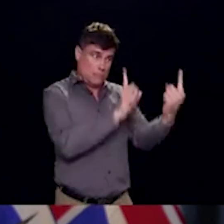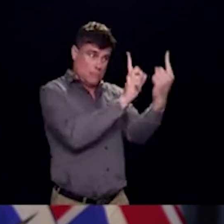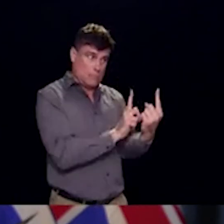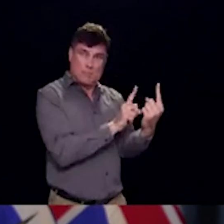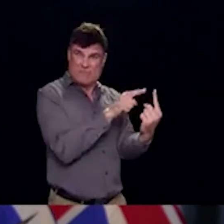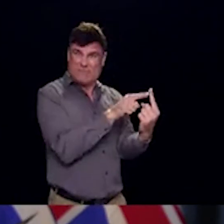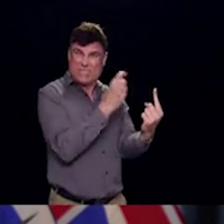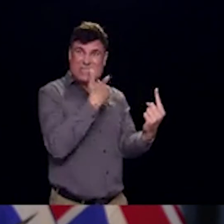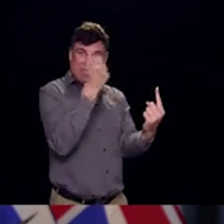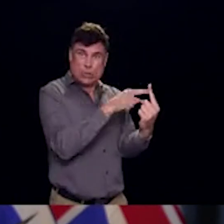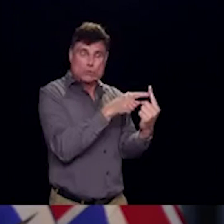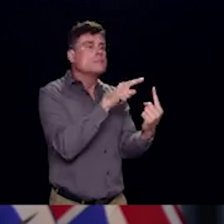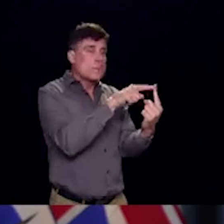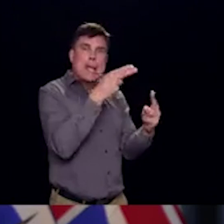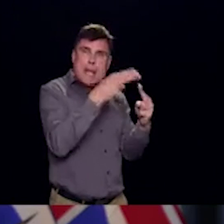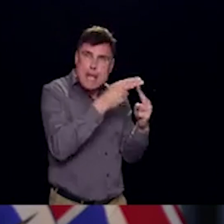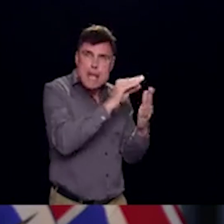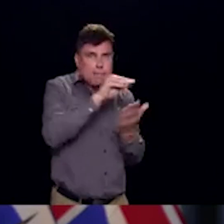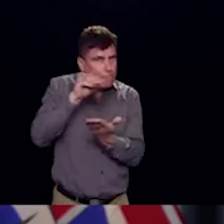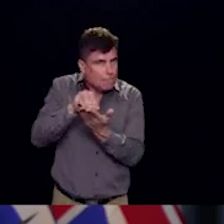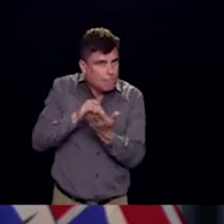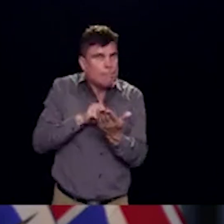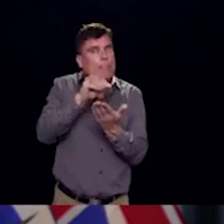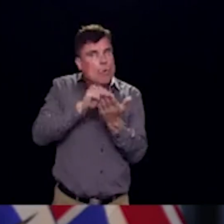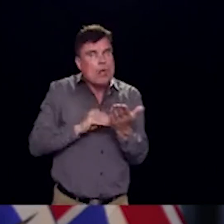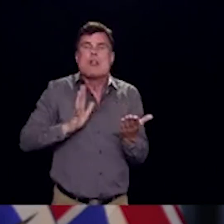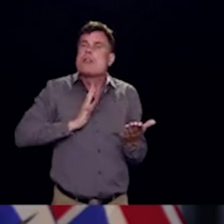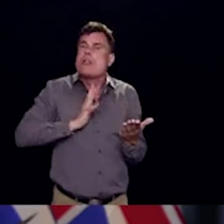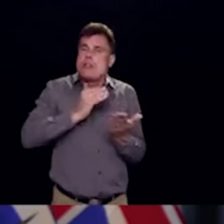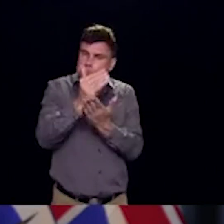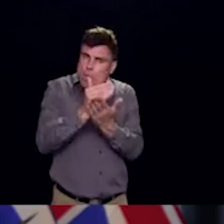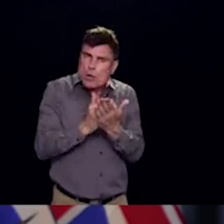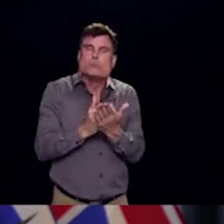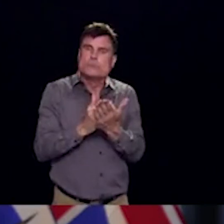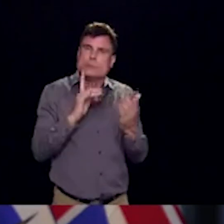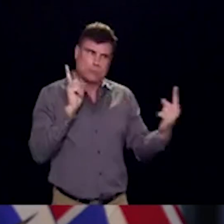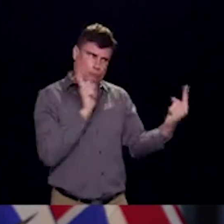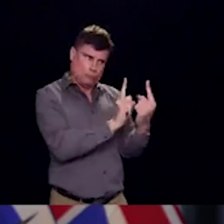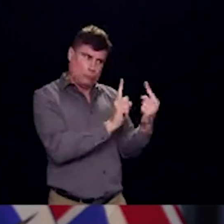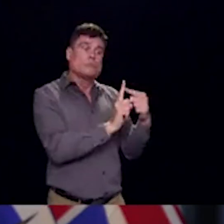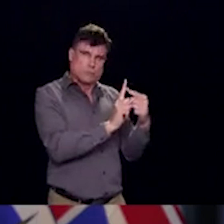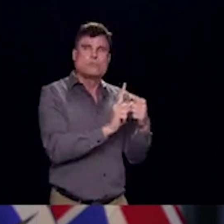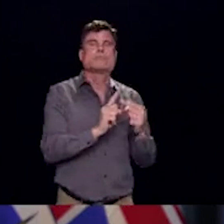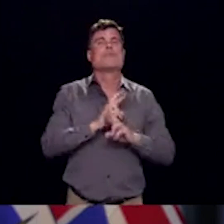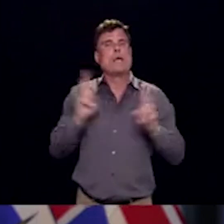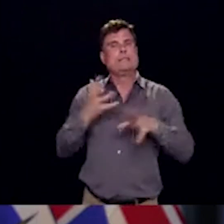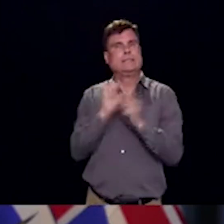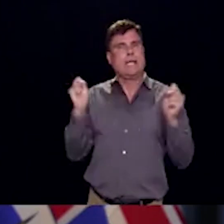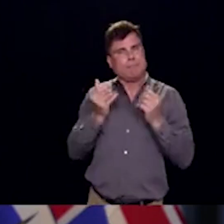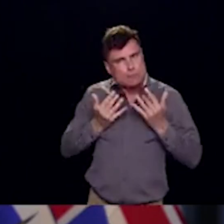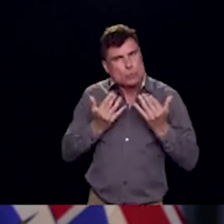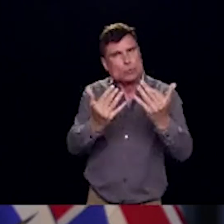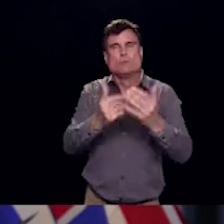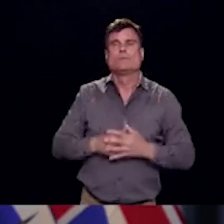and I encourage everybody to review those. Of course, we're all a little anxious because we know what